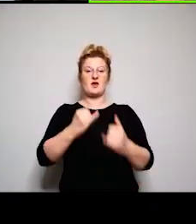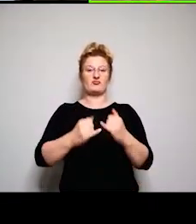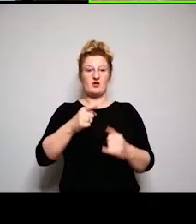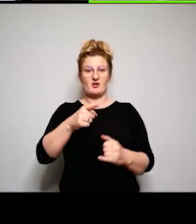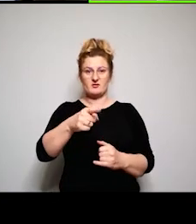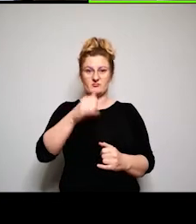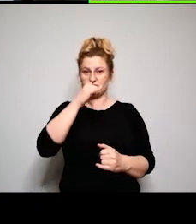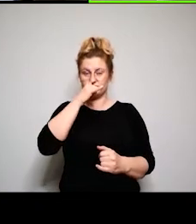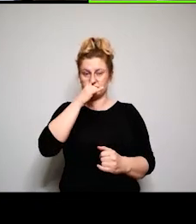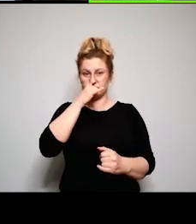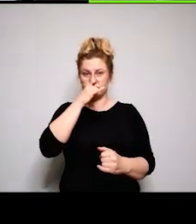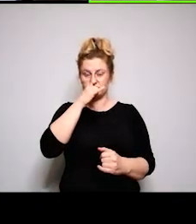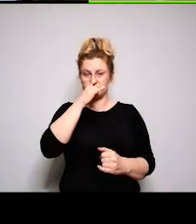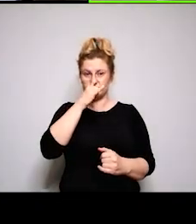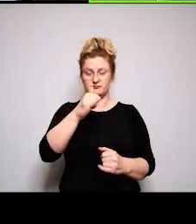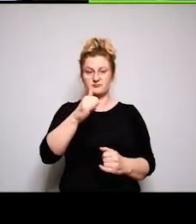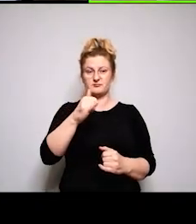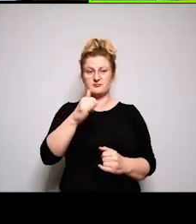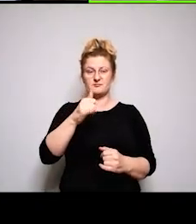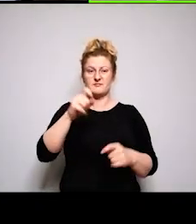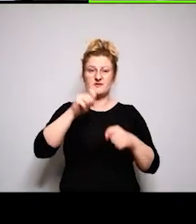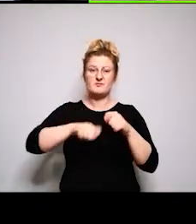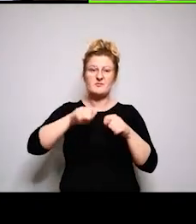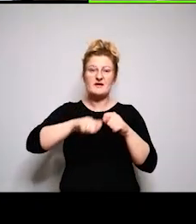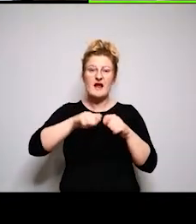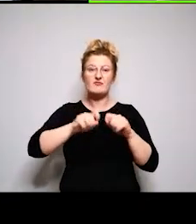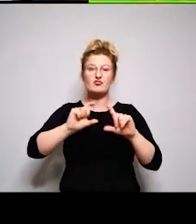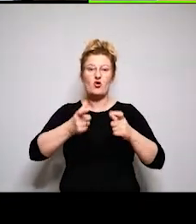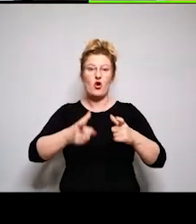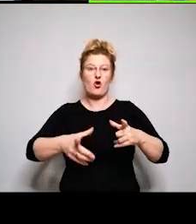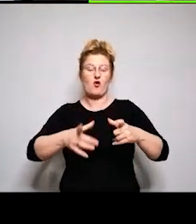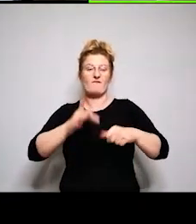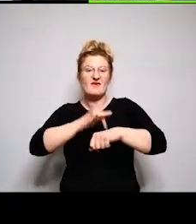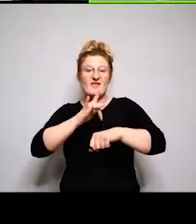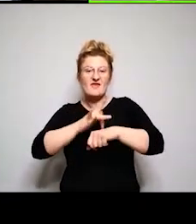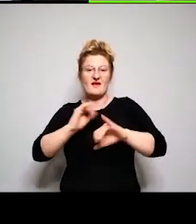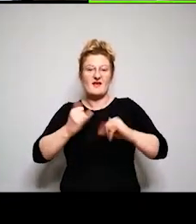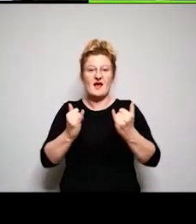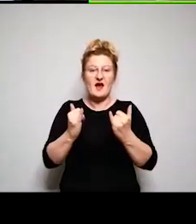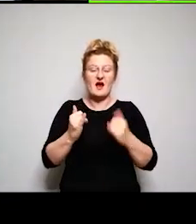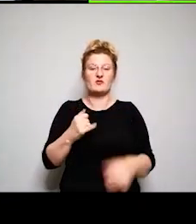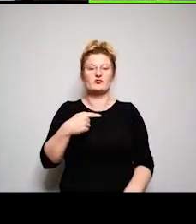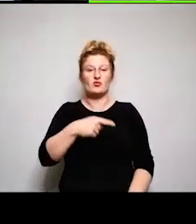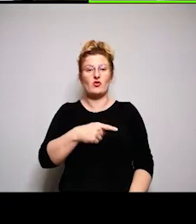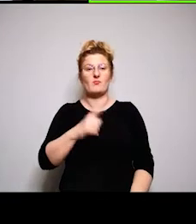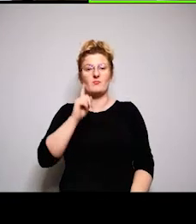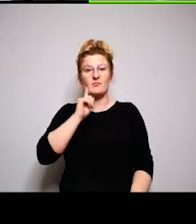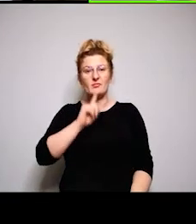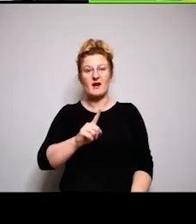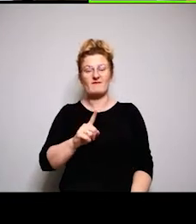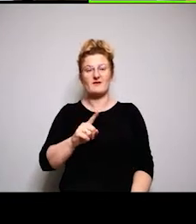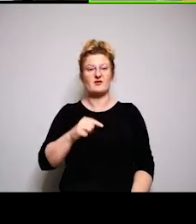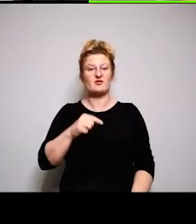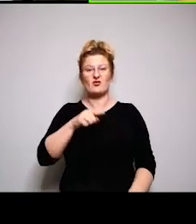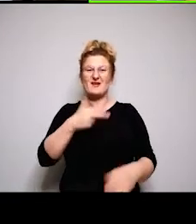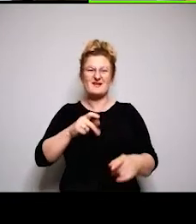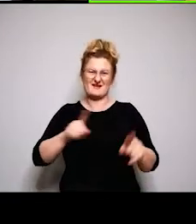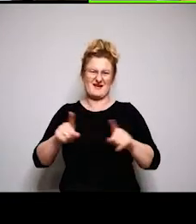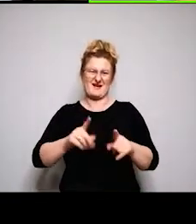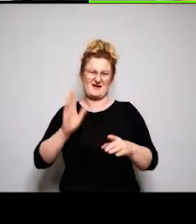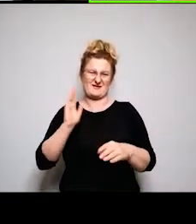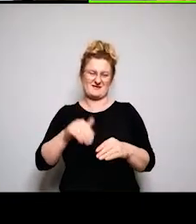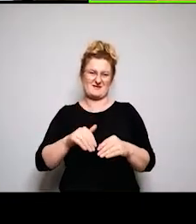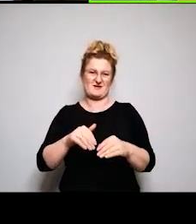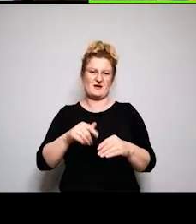you're more or less doing nothing, because you cannot show it. First of all, you will not know what you're doing. You will not be able